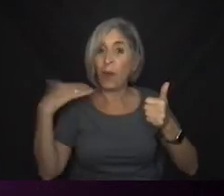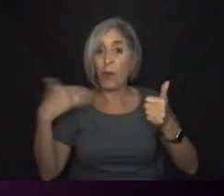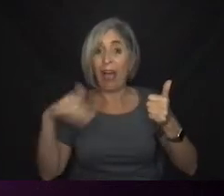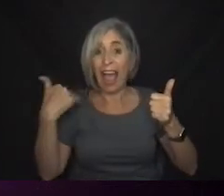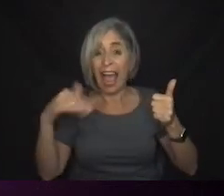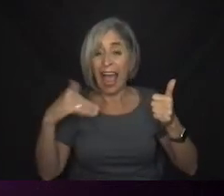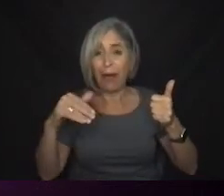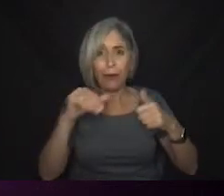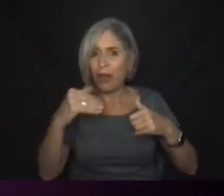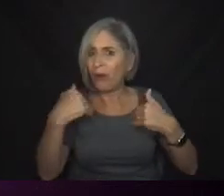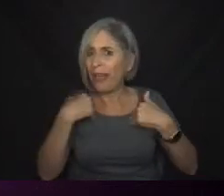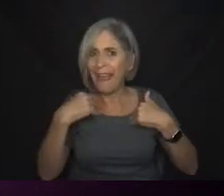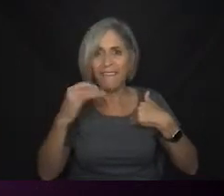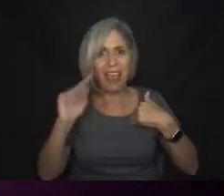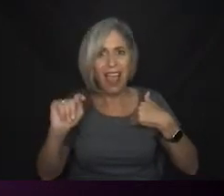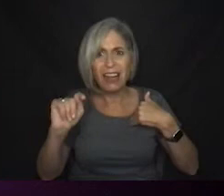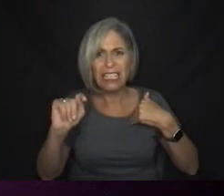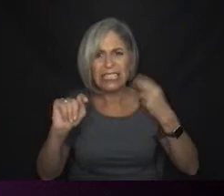Wow, I do not got it.